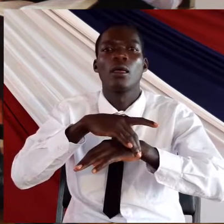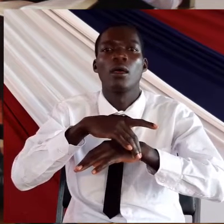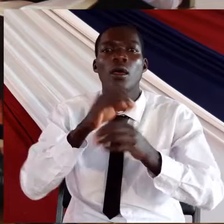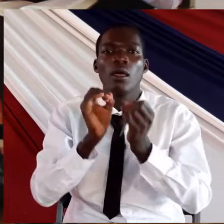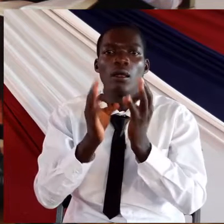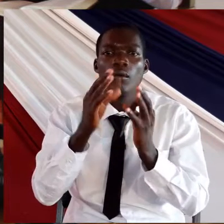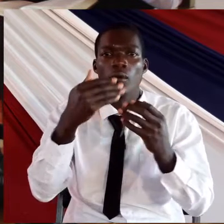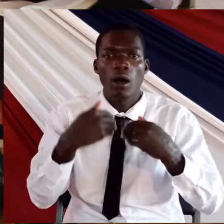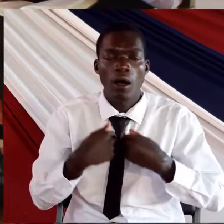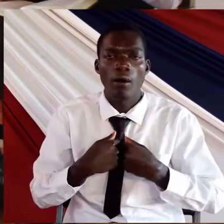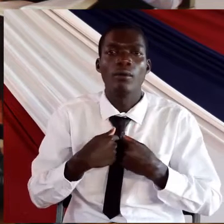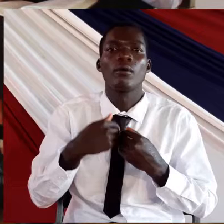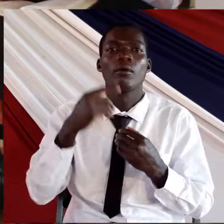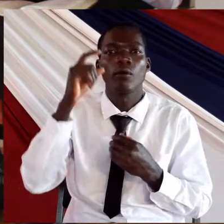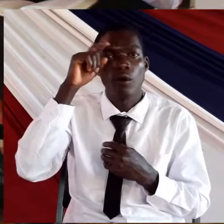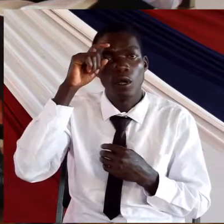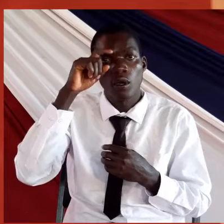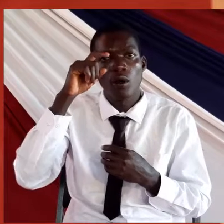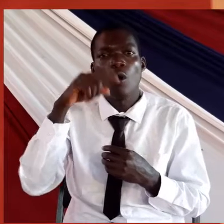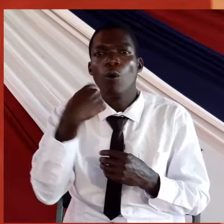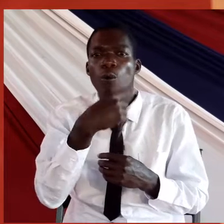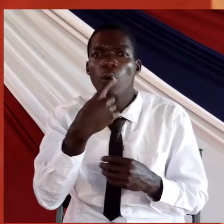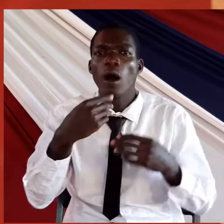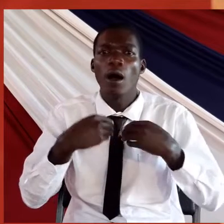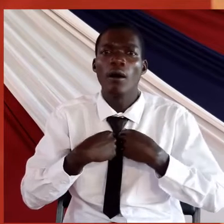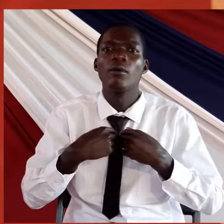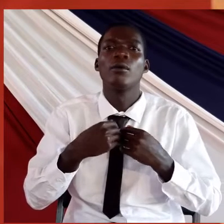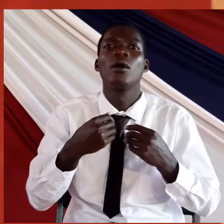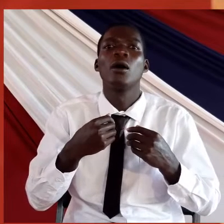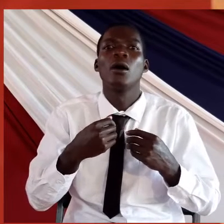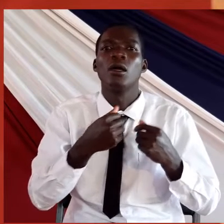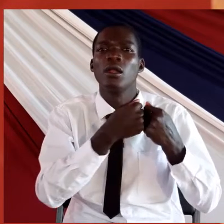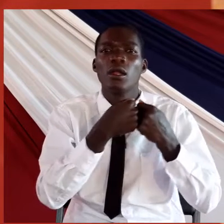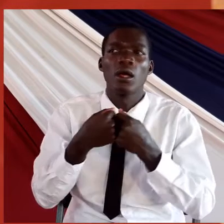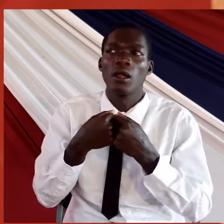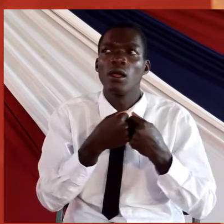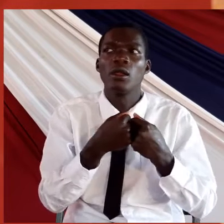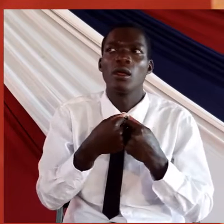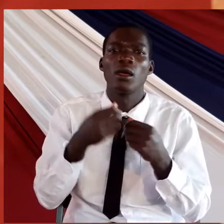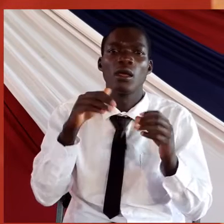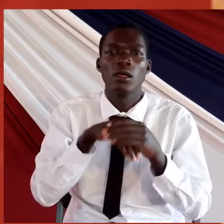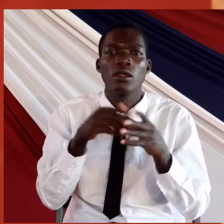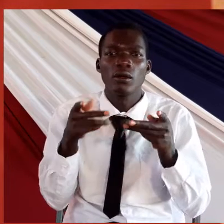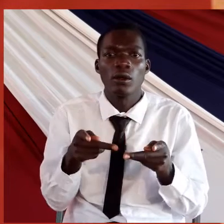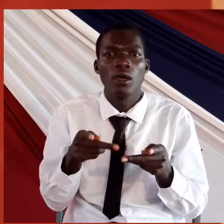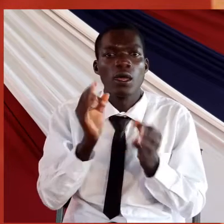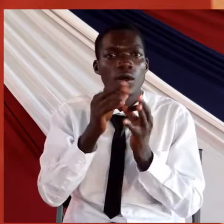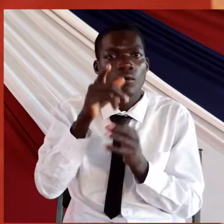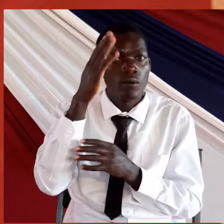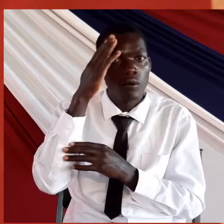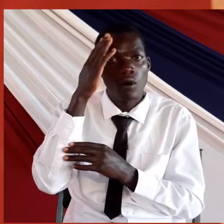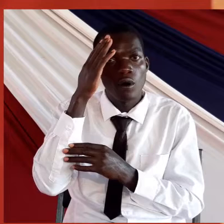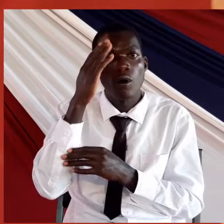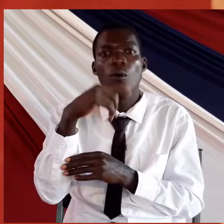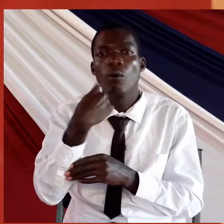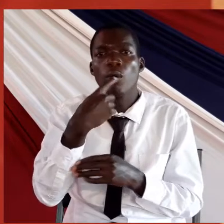If you have understanding. Yes. "Who has determined the measures thereof?" If yes. You know. Yes. "Or